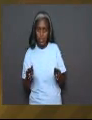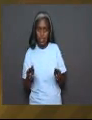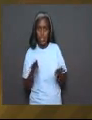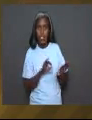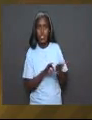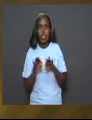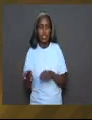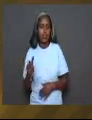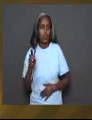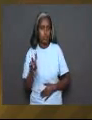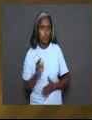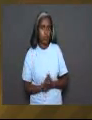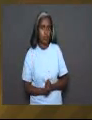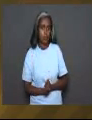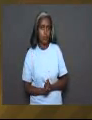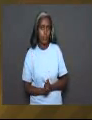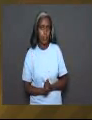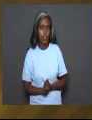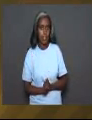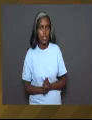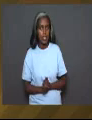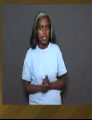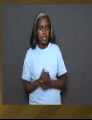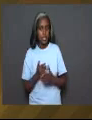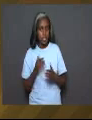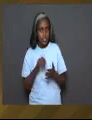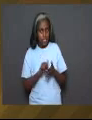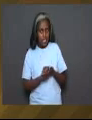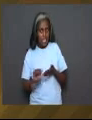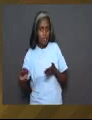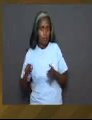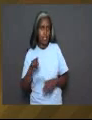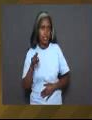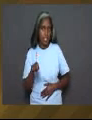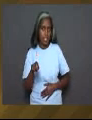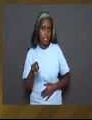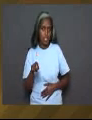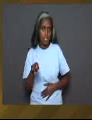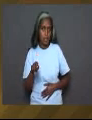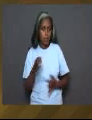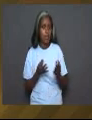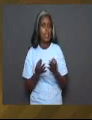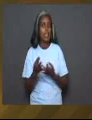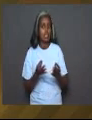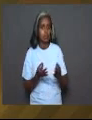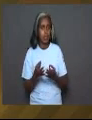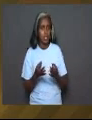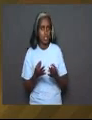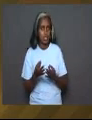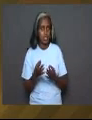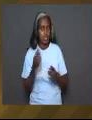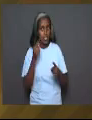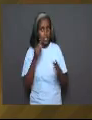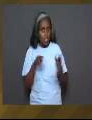of two, let us eliminate X by expressing it in